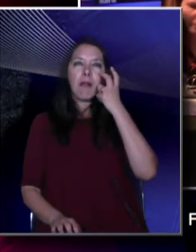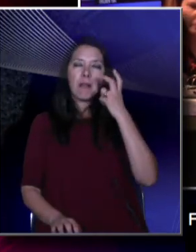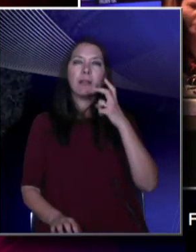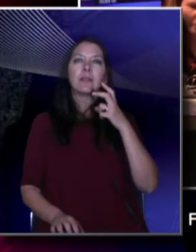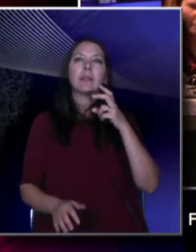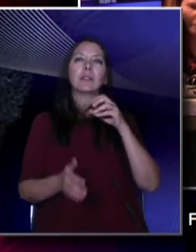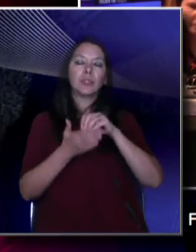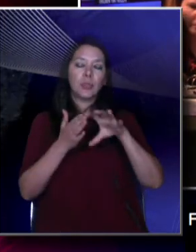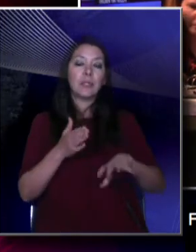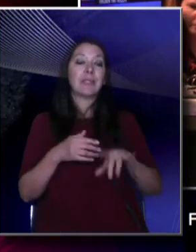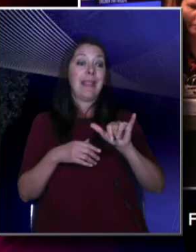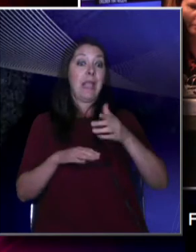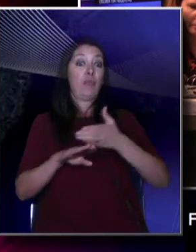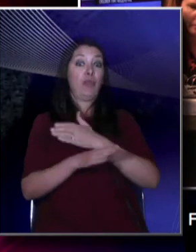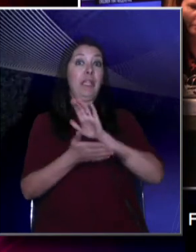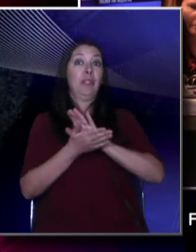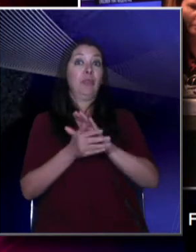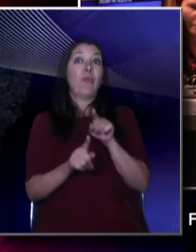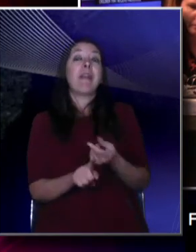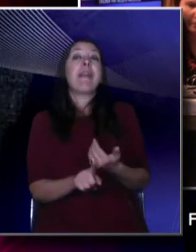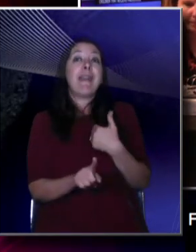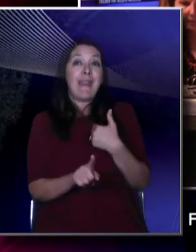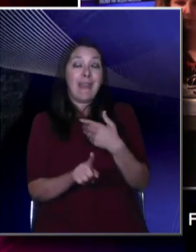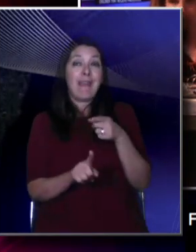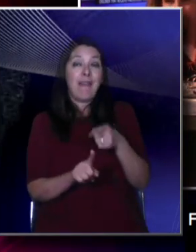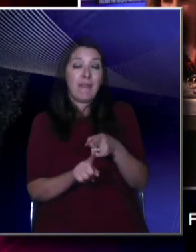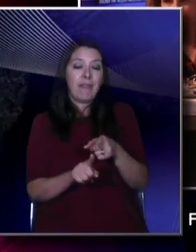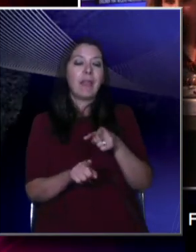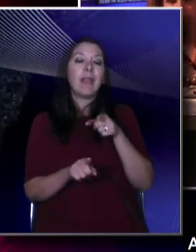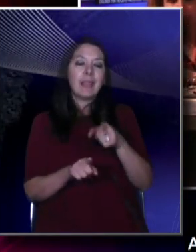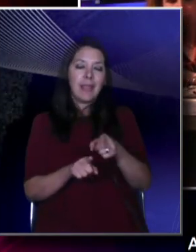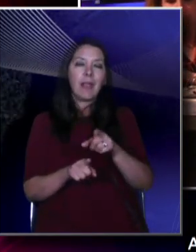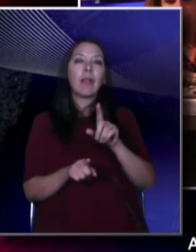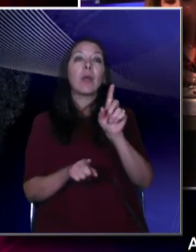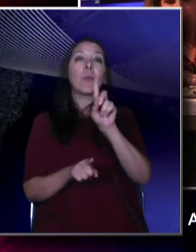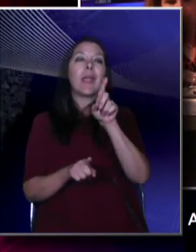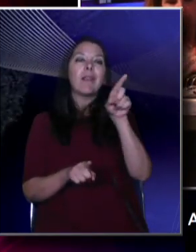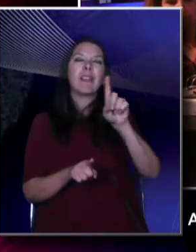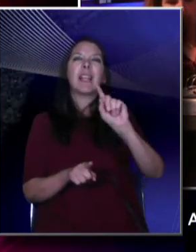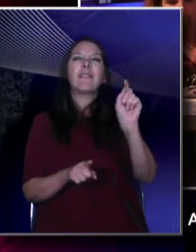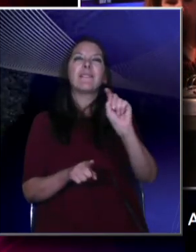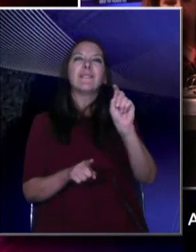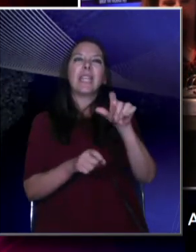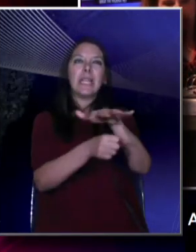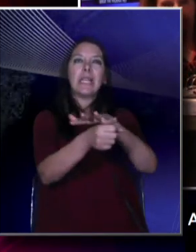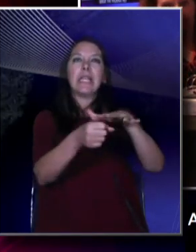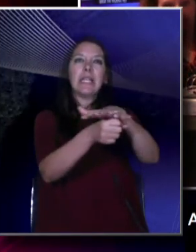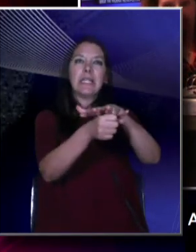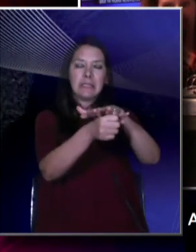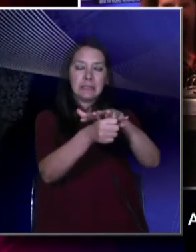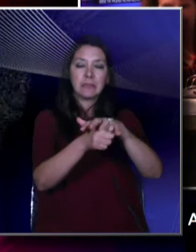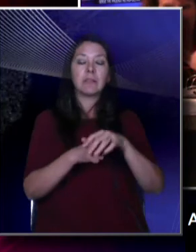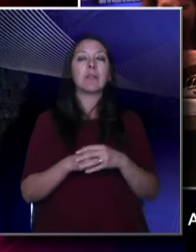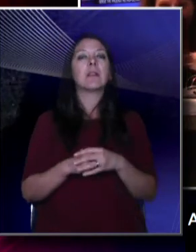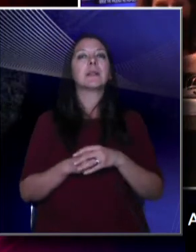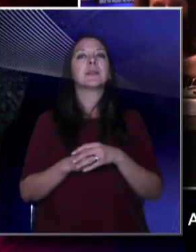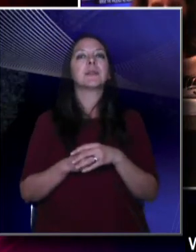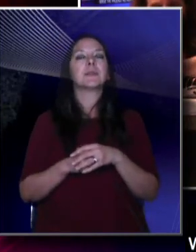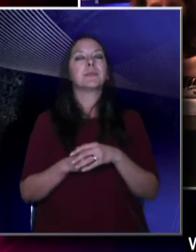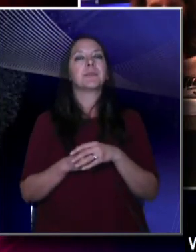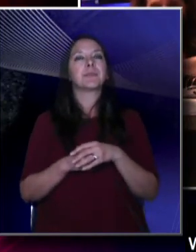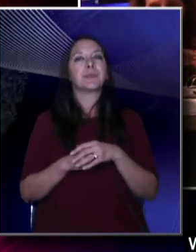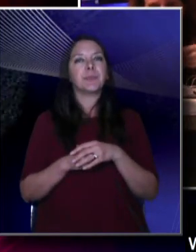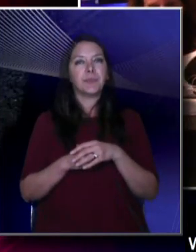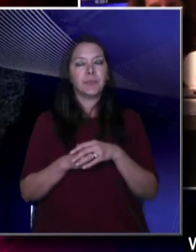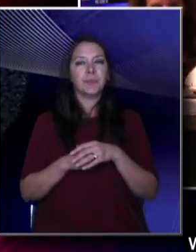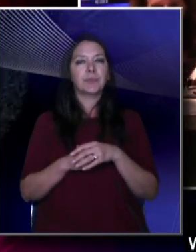program there, and they serve the Phoenix metropolitan area. So when we look at